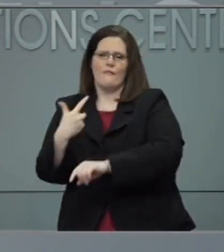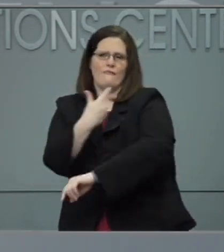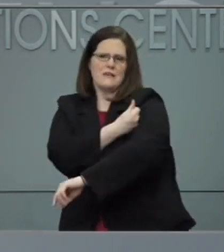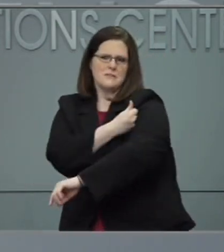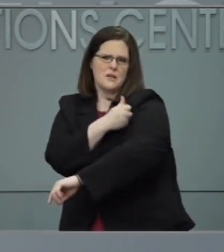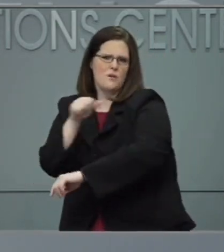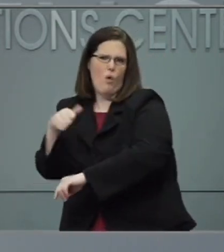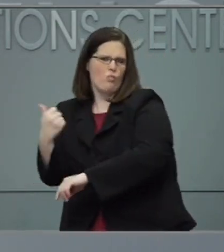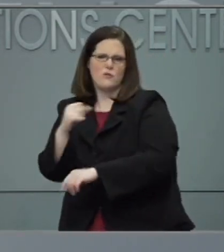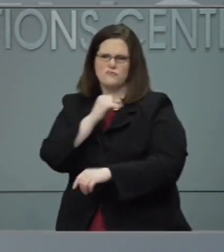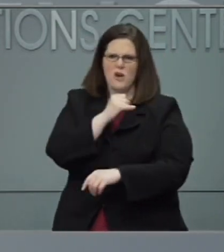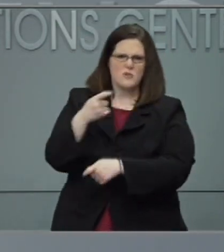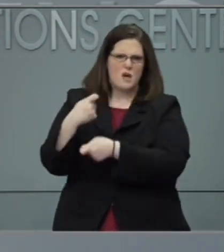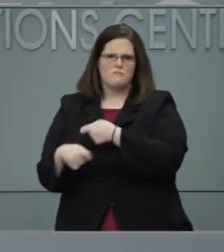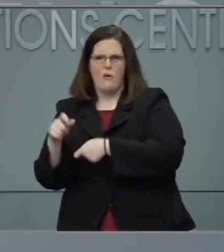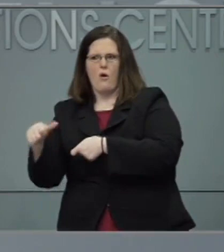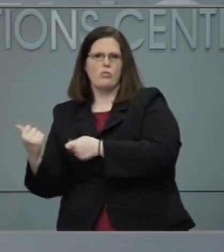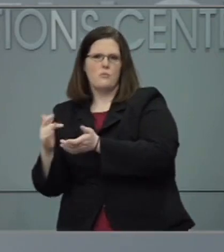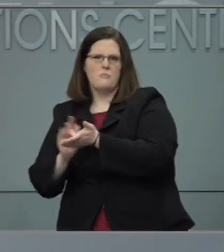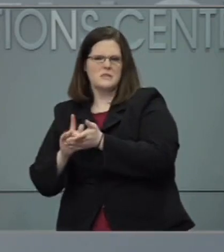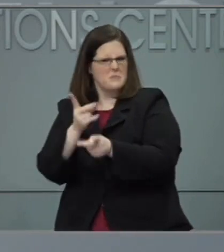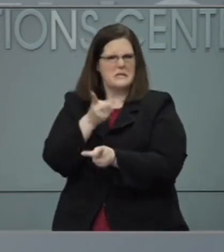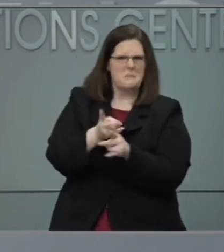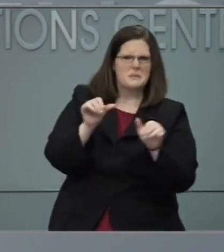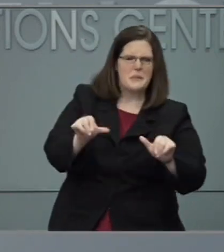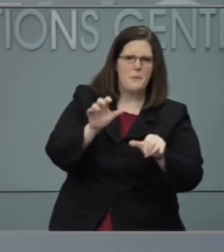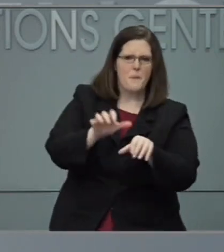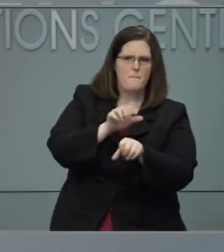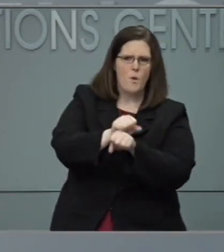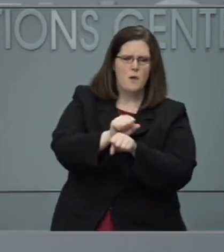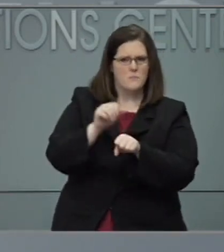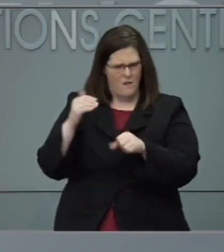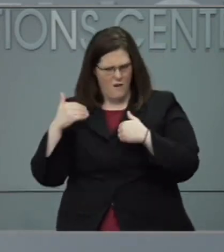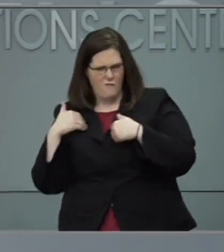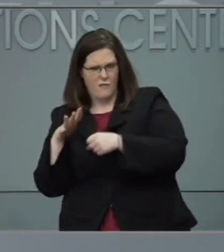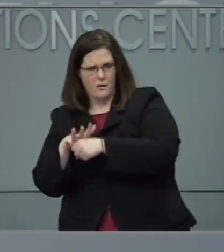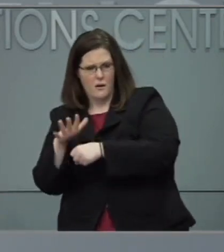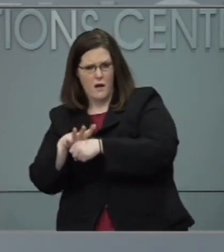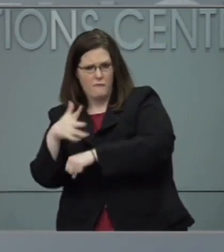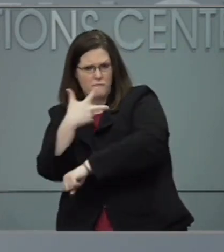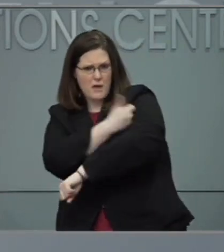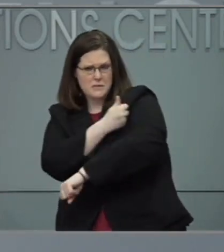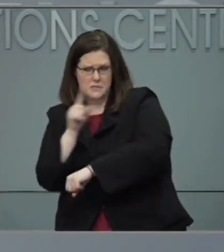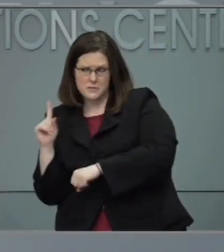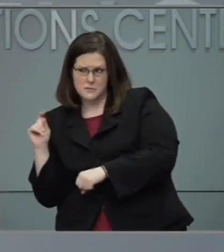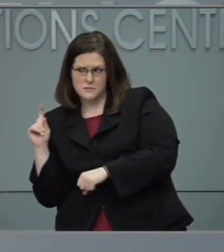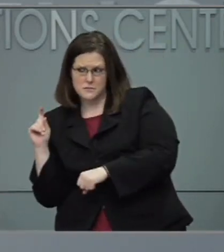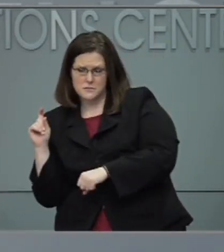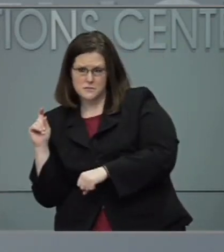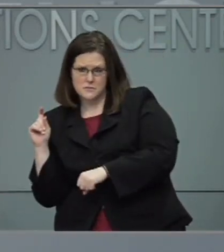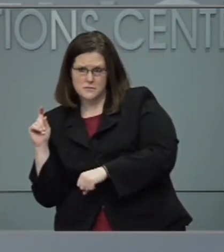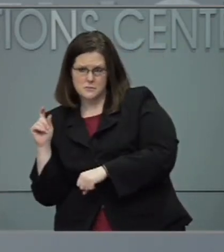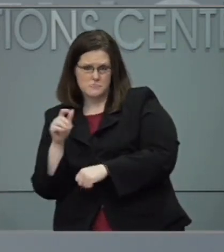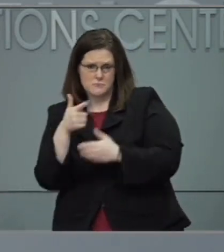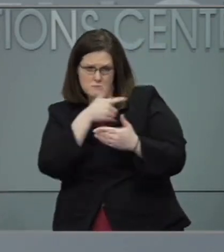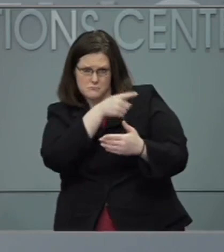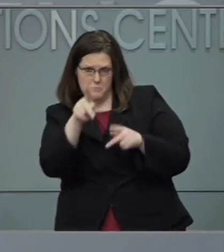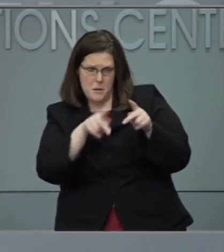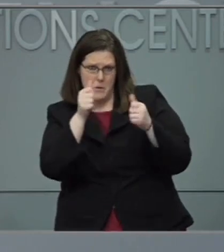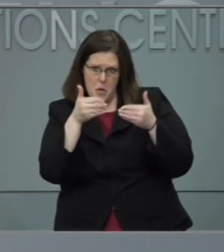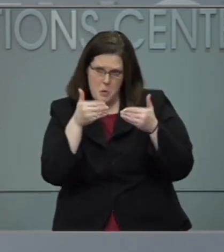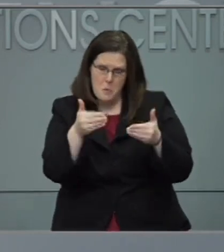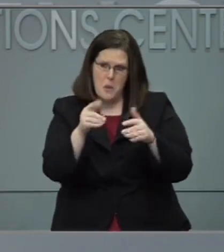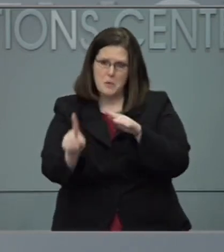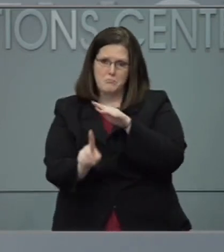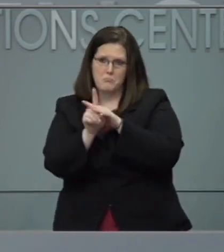other vaccines in the state to say anyone should come if they have a J&J appointment and just get a different vaccine? Thank